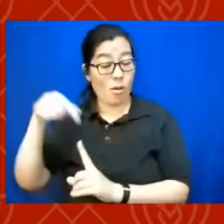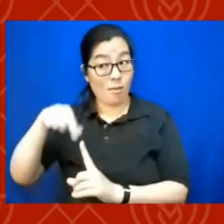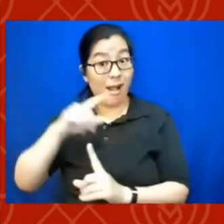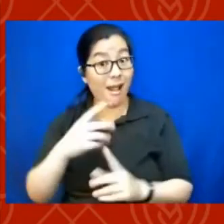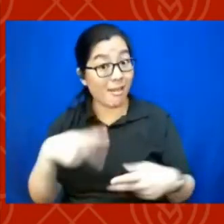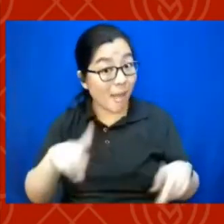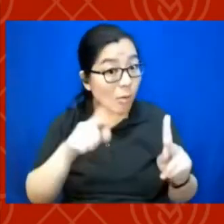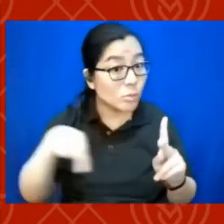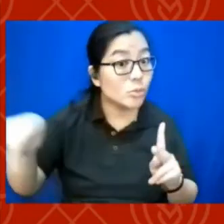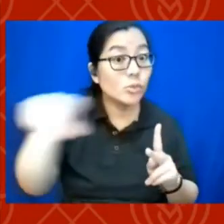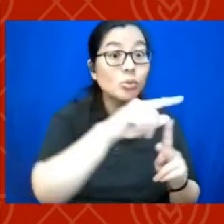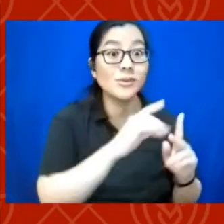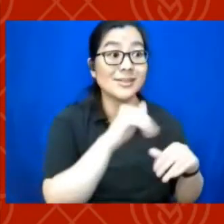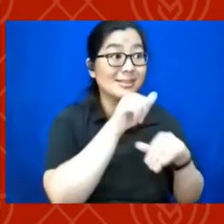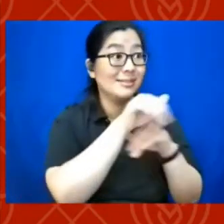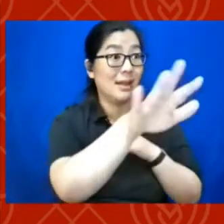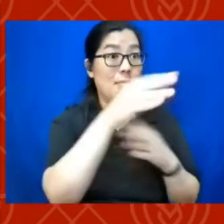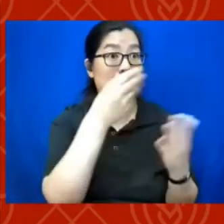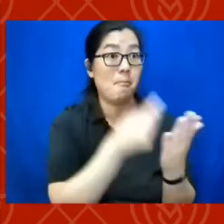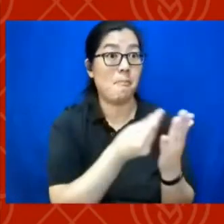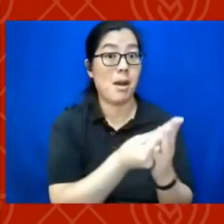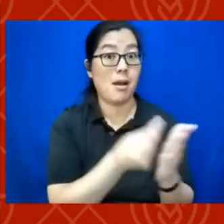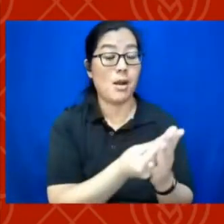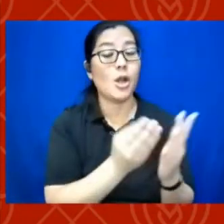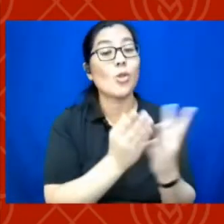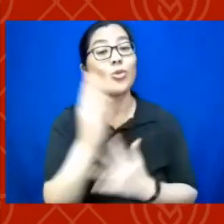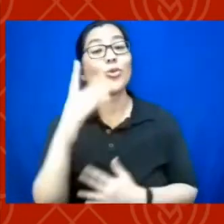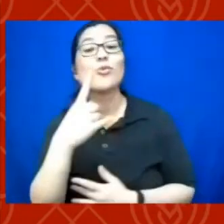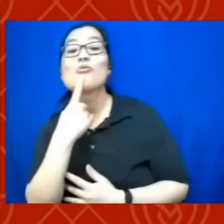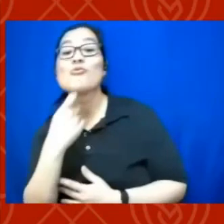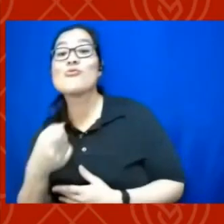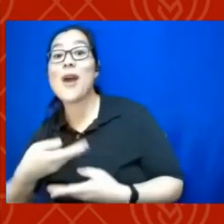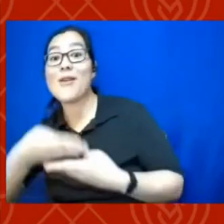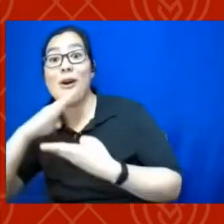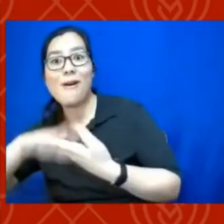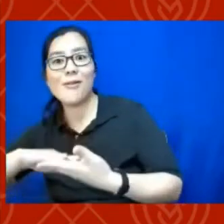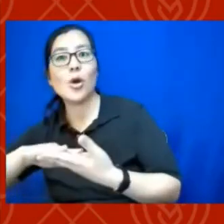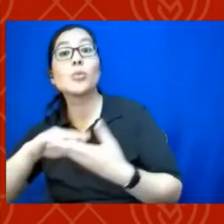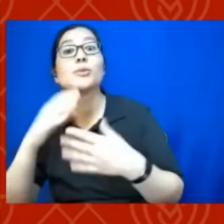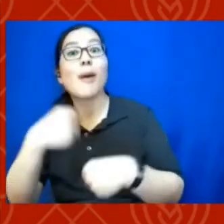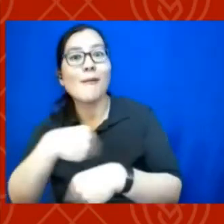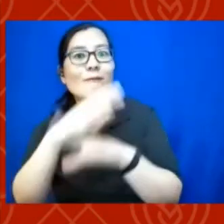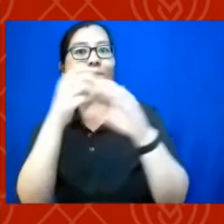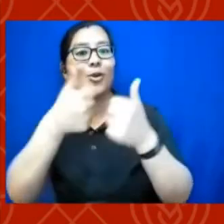money through red envelopes virtually. So that should be fun to do.